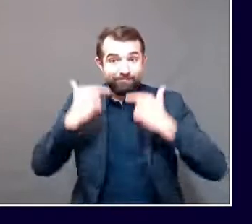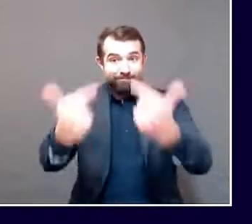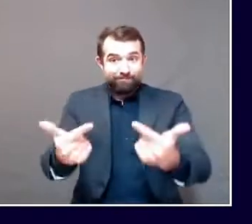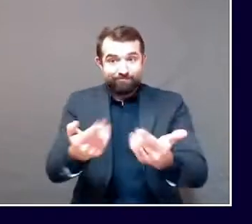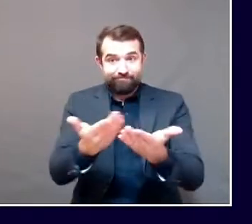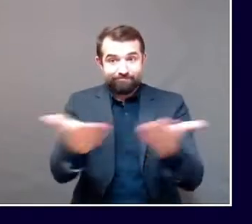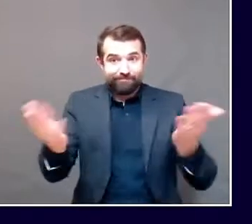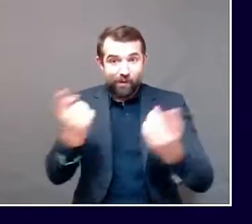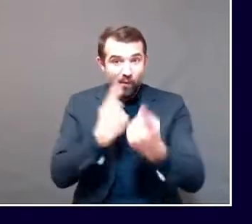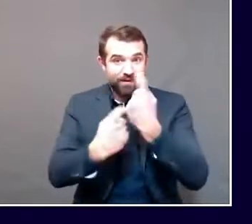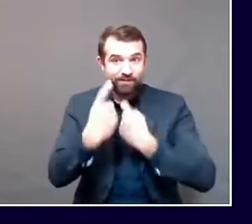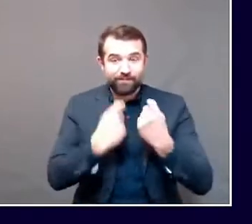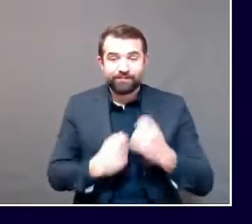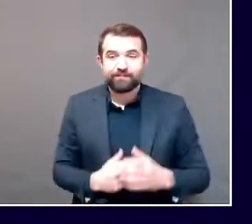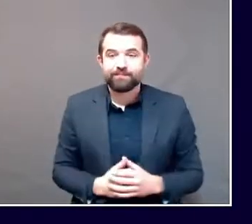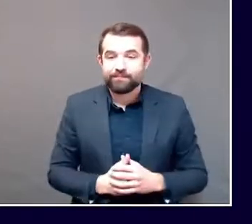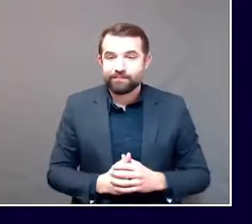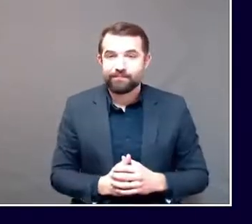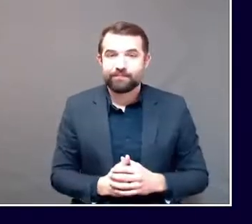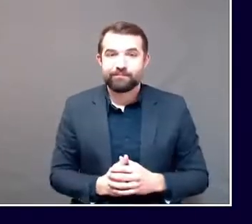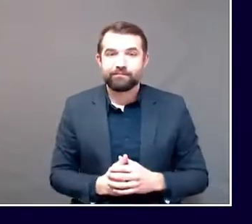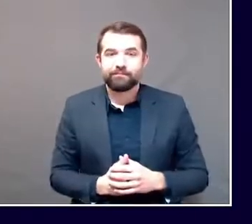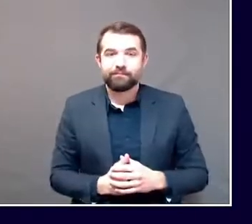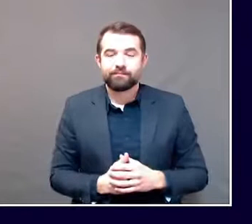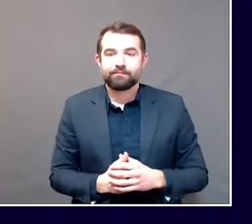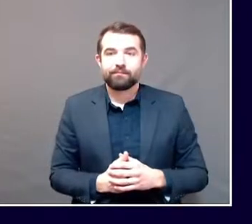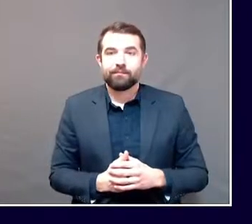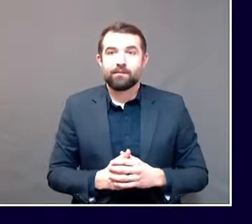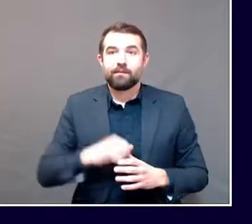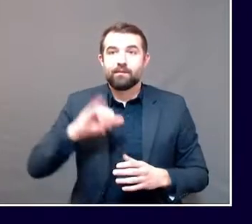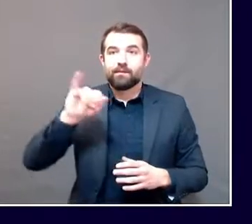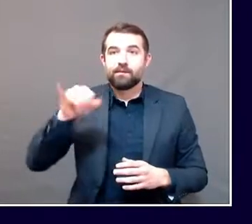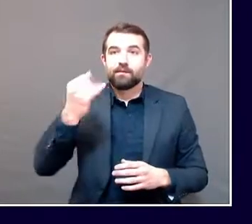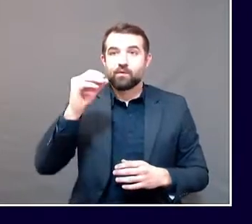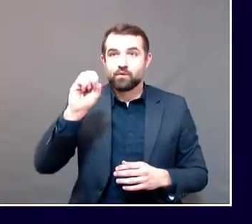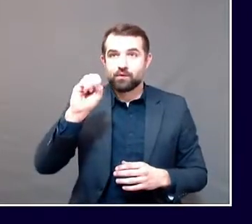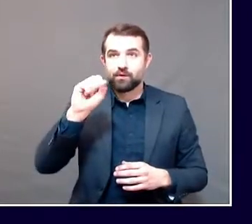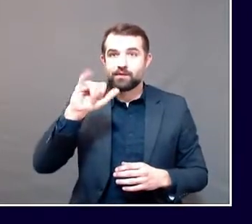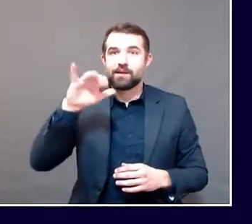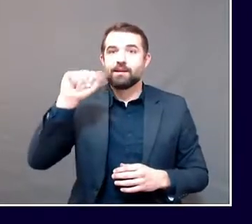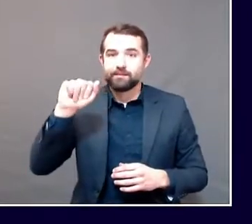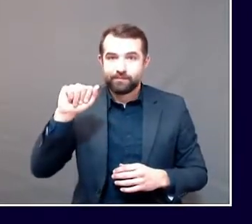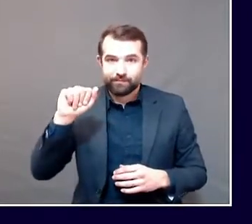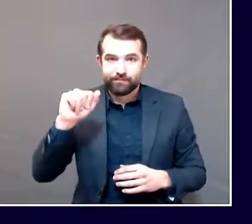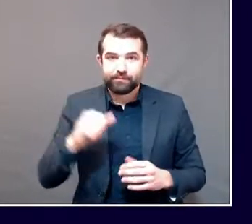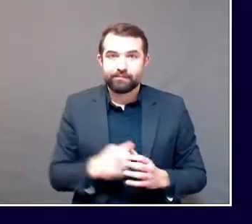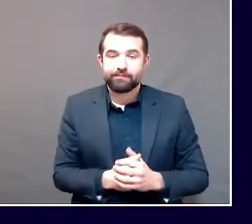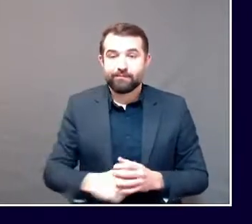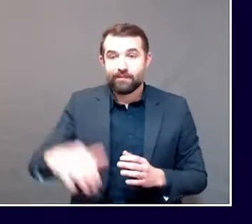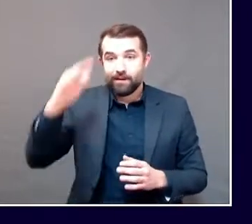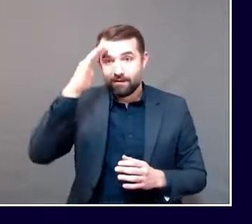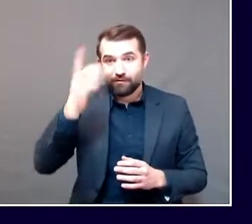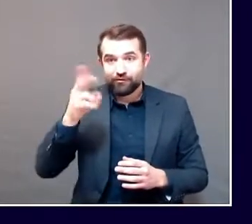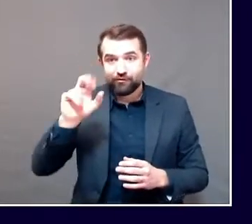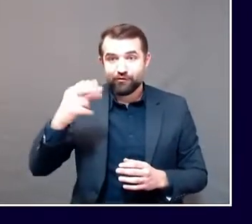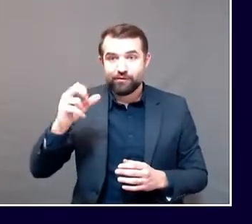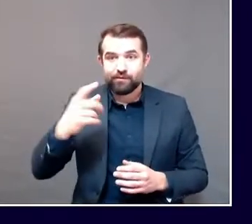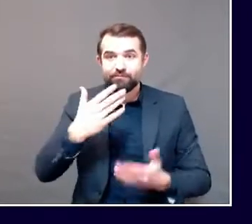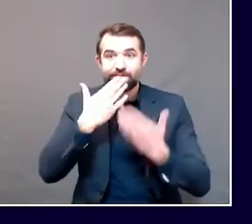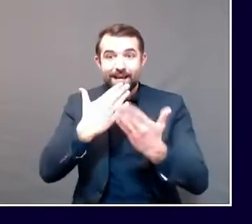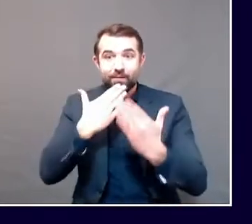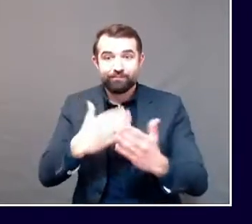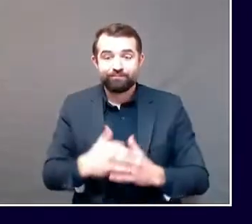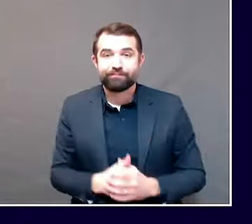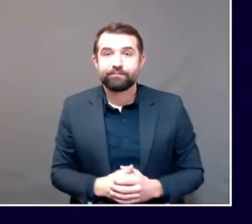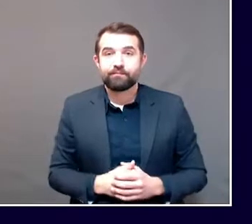media. And the first question of the afternoon goes to Jessica Piper. Hi, Dr. Shah. Thank you. First, on this